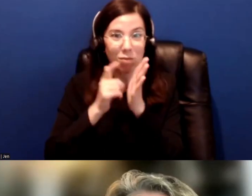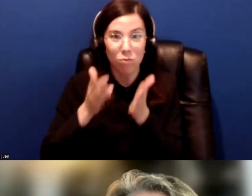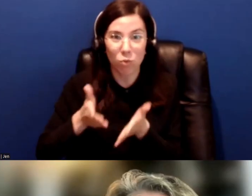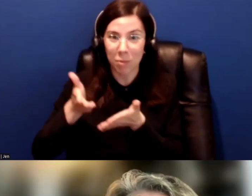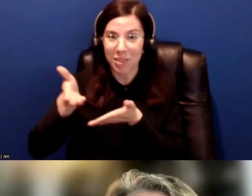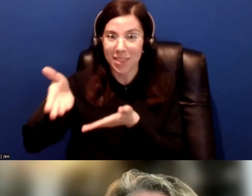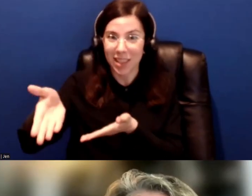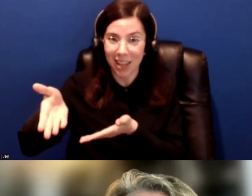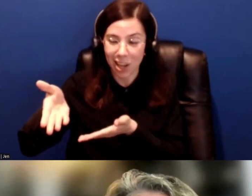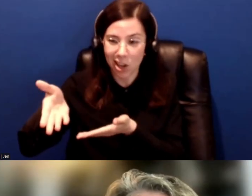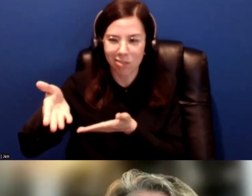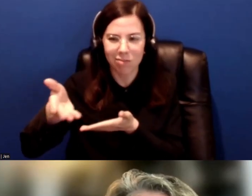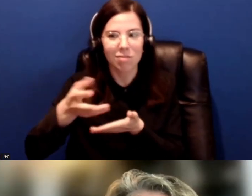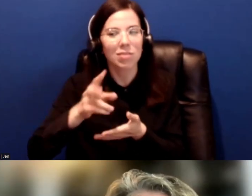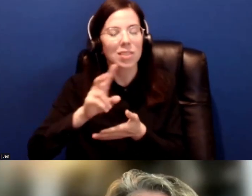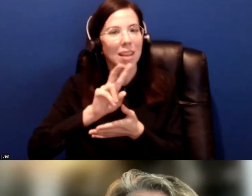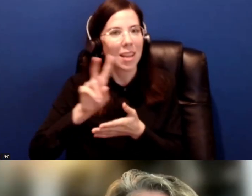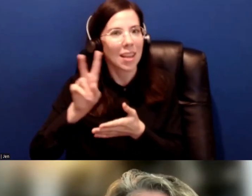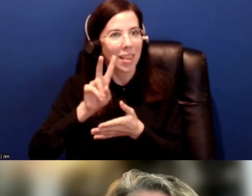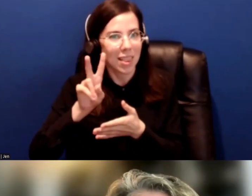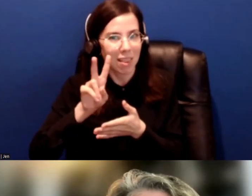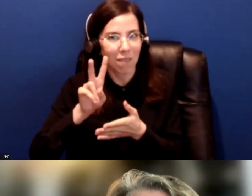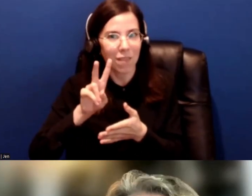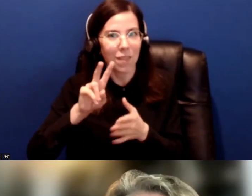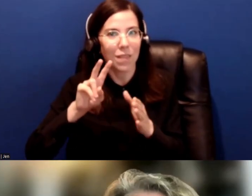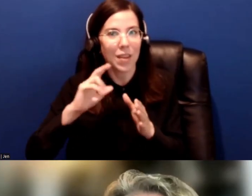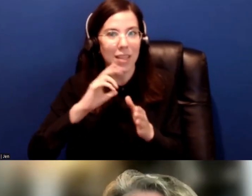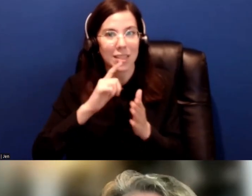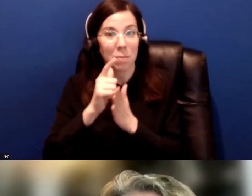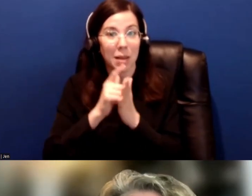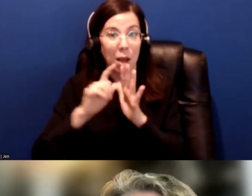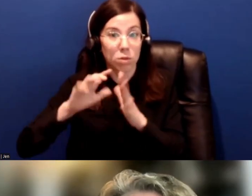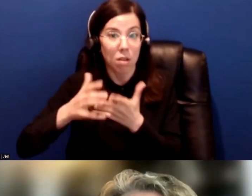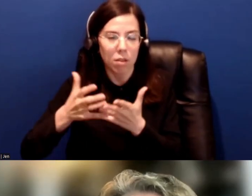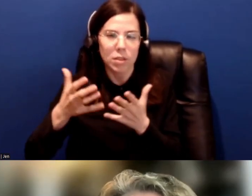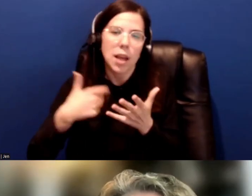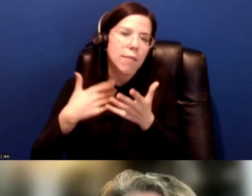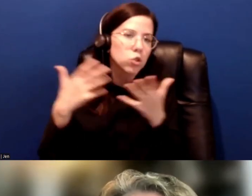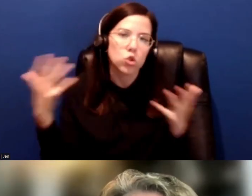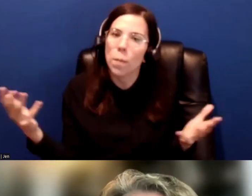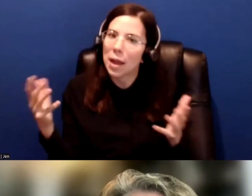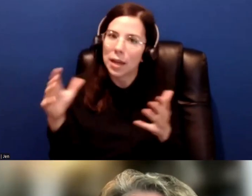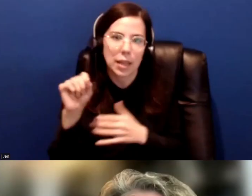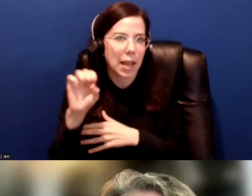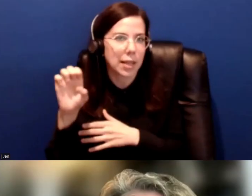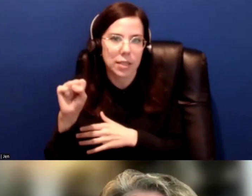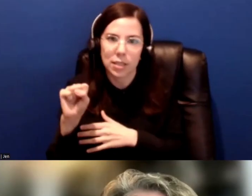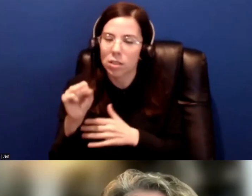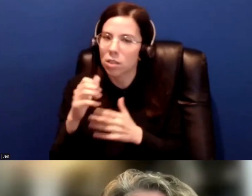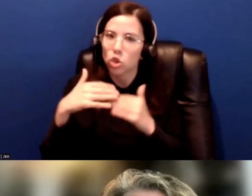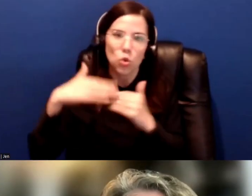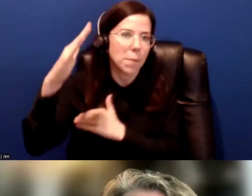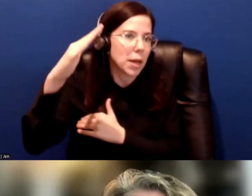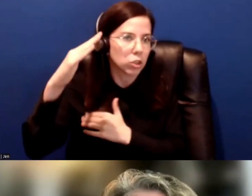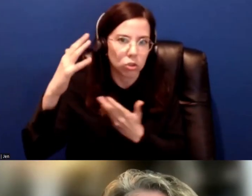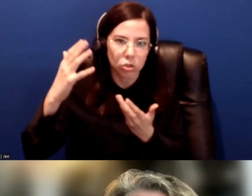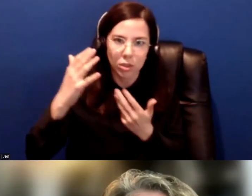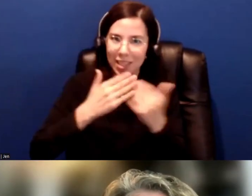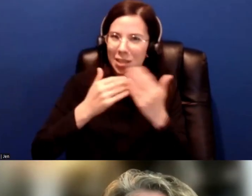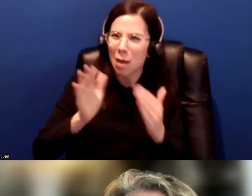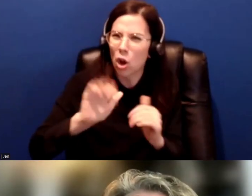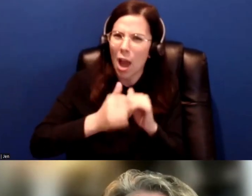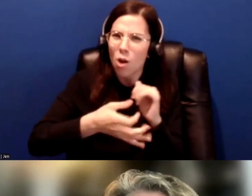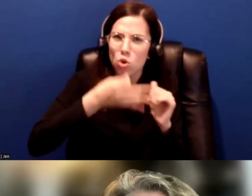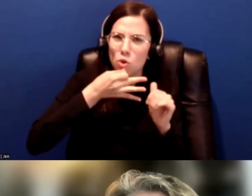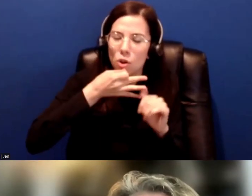these victims counsel are overworked. They have too many cases, and they just, no matter how good they are, they just simply cannot devote the